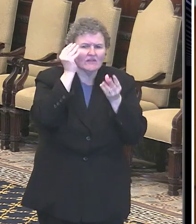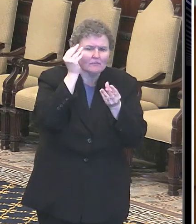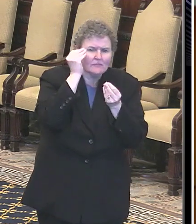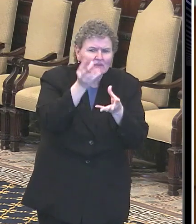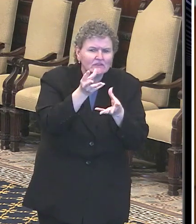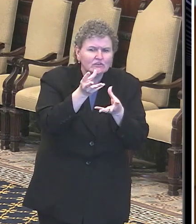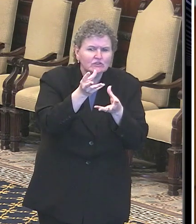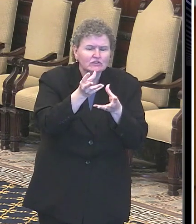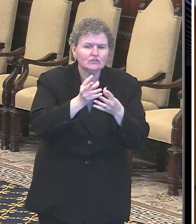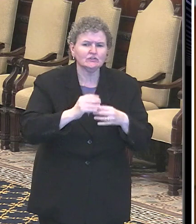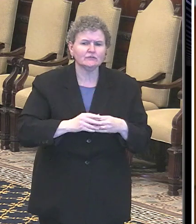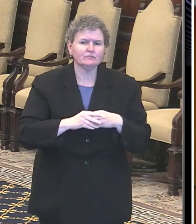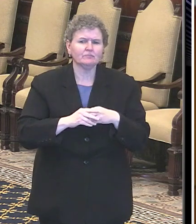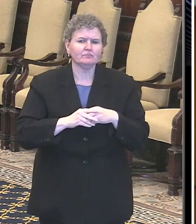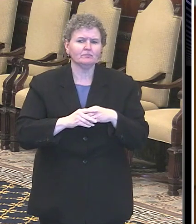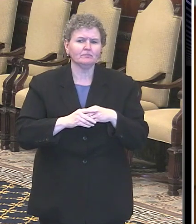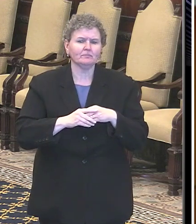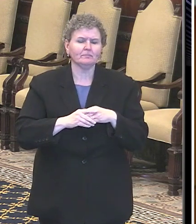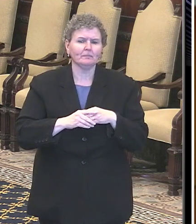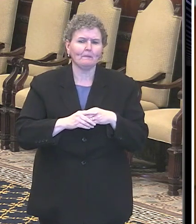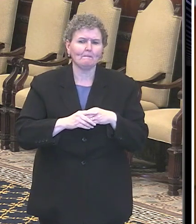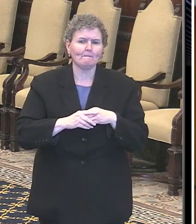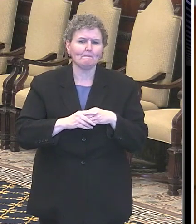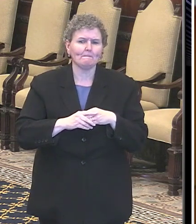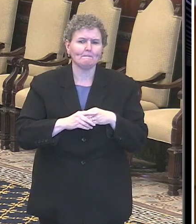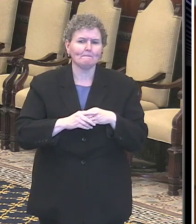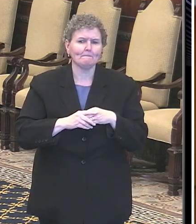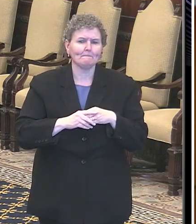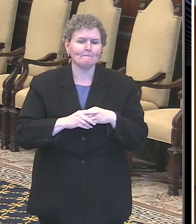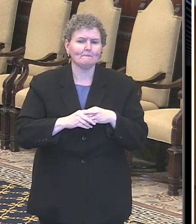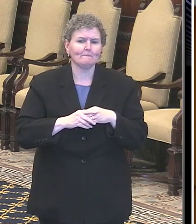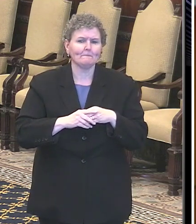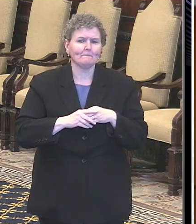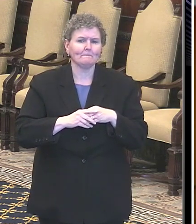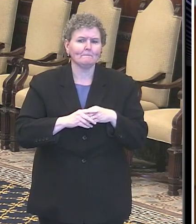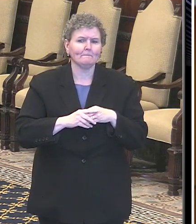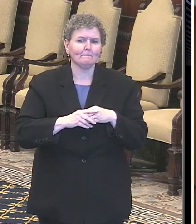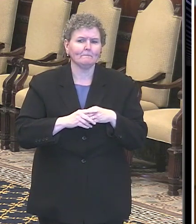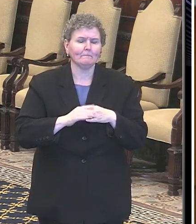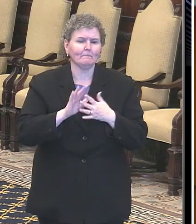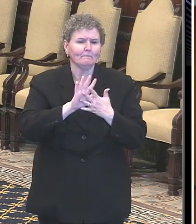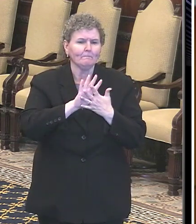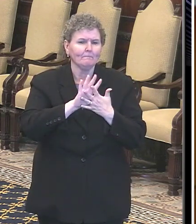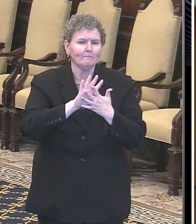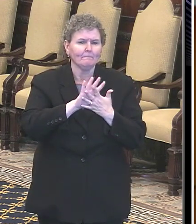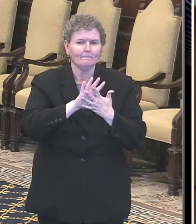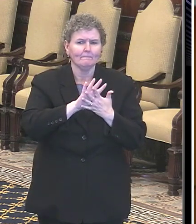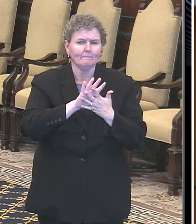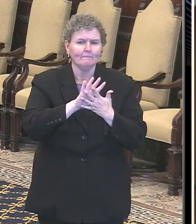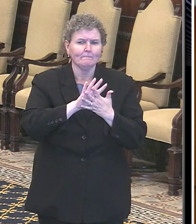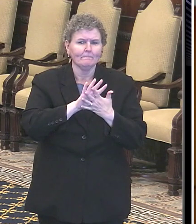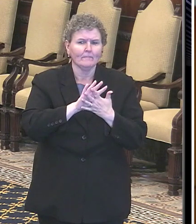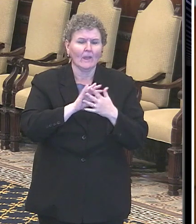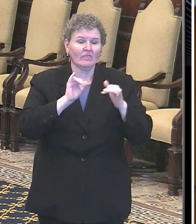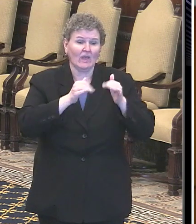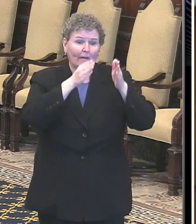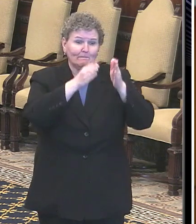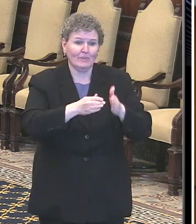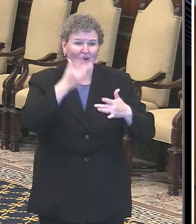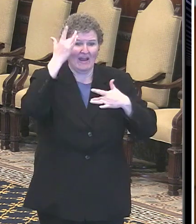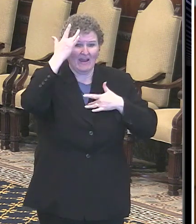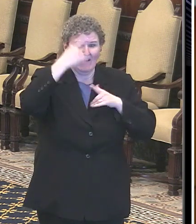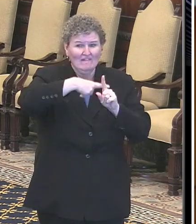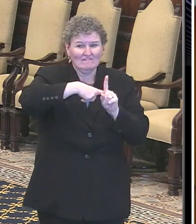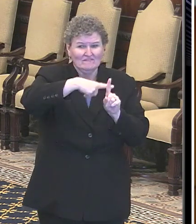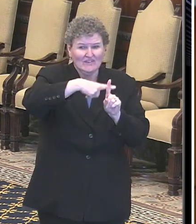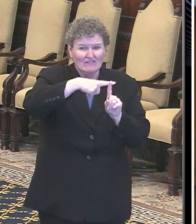transmission from one inmate to another, I'm not sure that knowing that someone has an infection, if they have no symptoms, is of huge value. So it doesn't